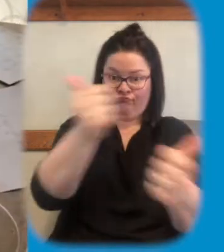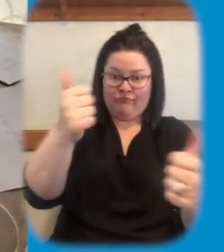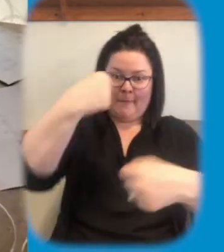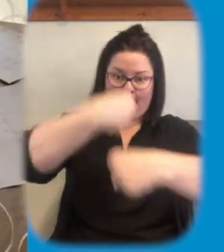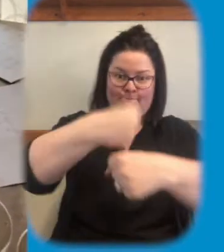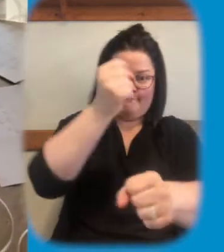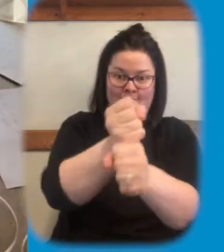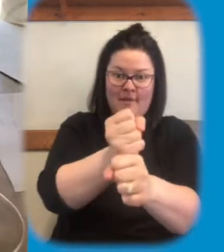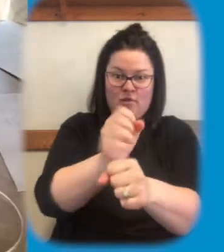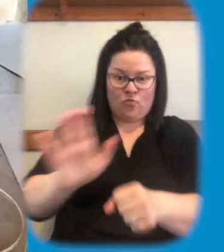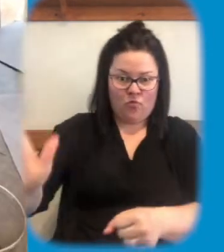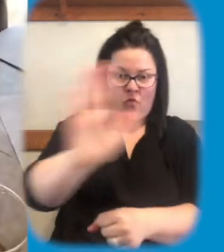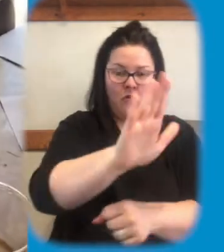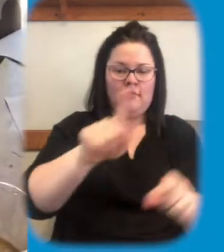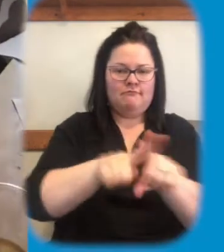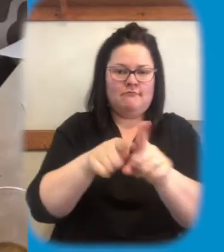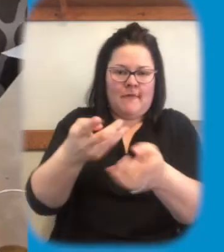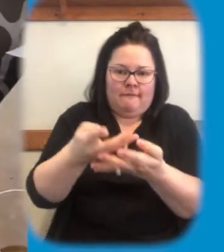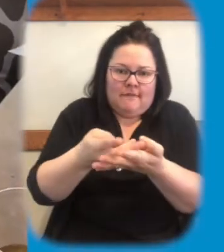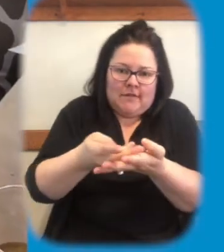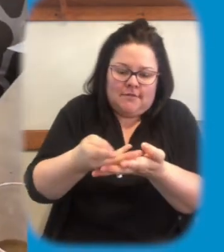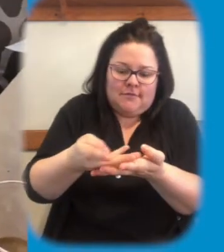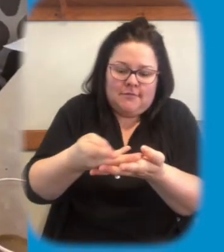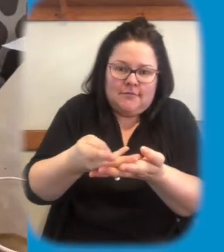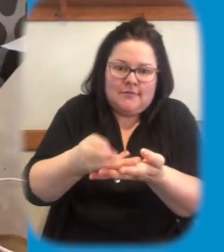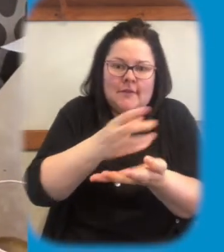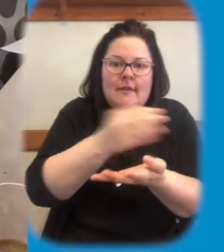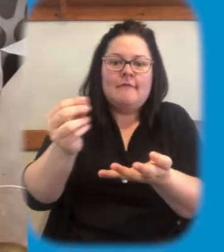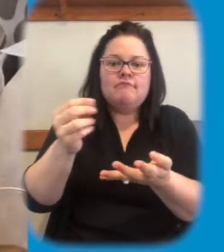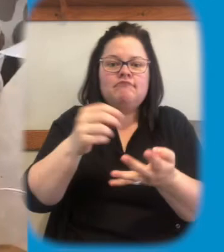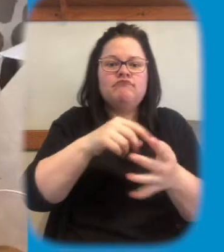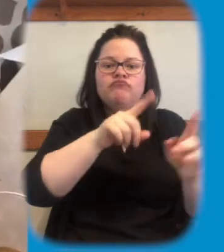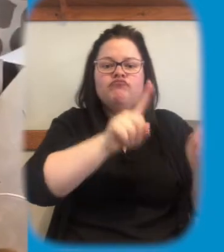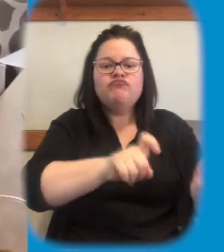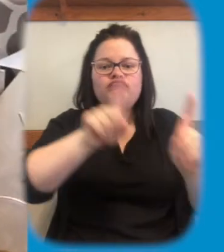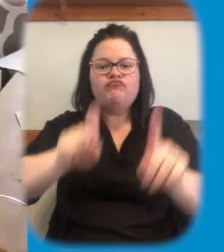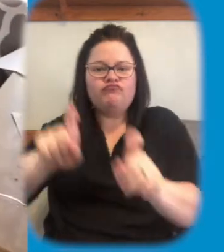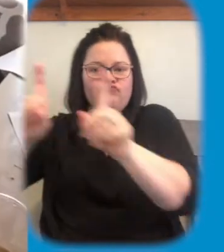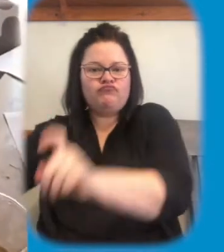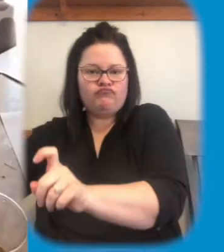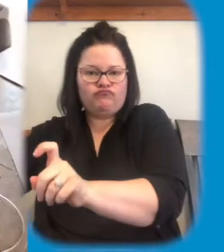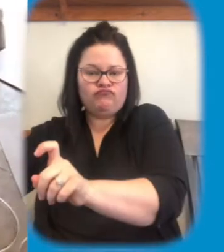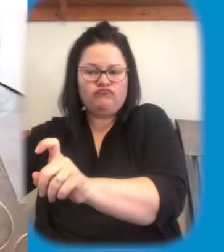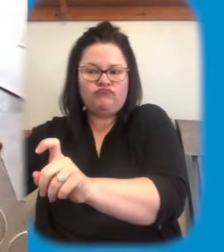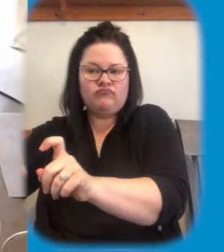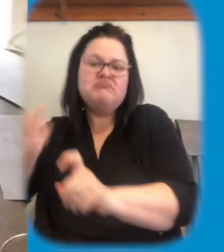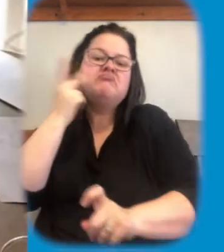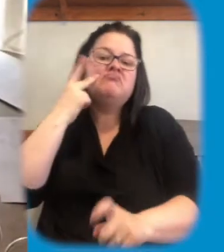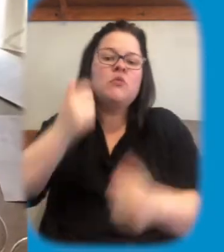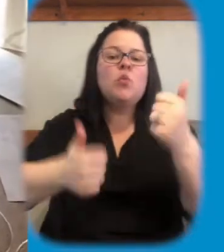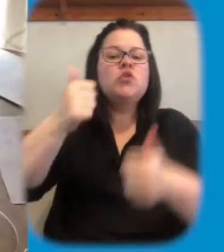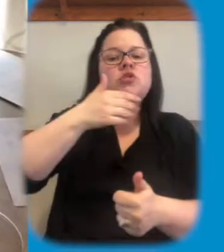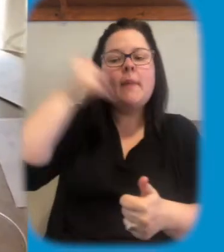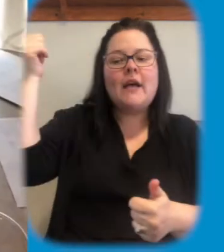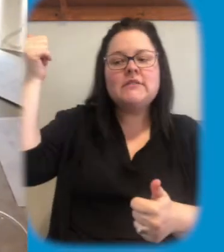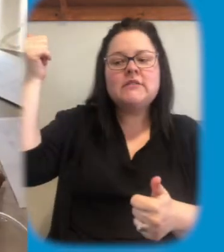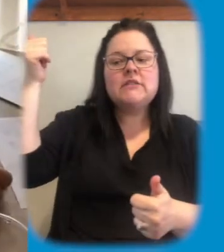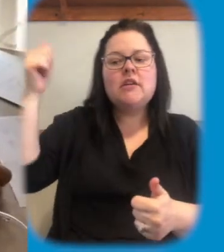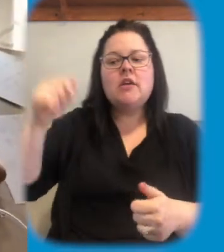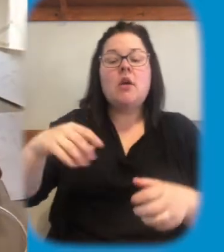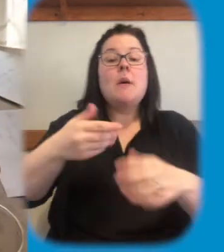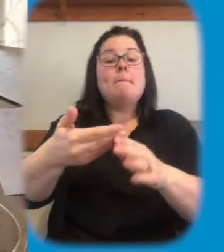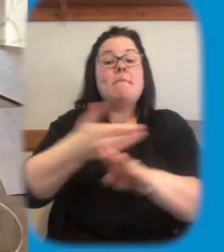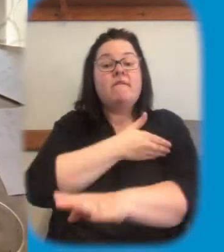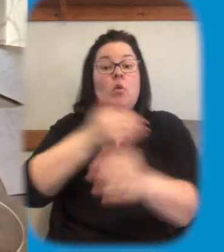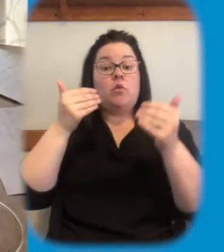To make your own filter and test each filter. Yeah. At least once